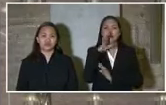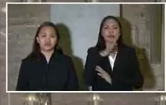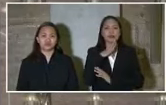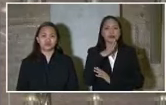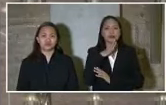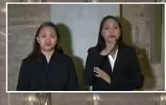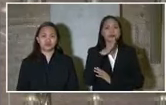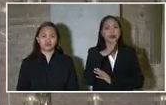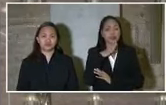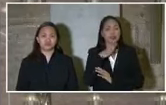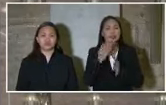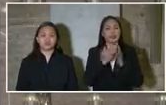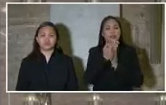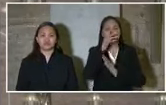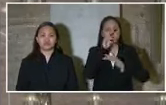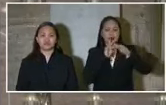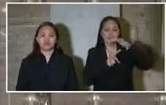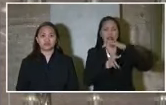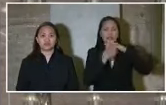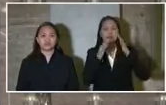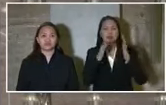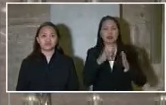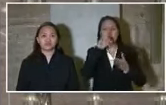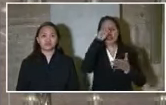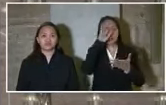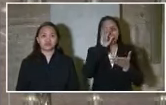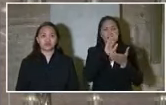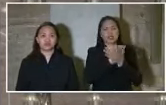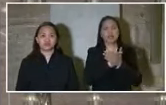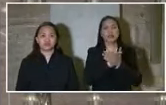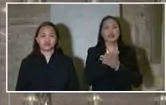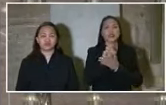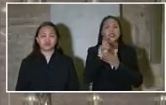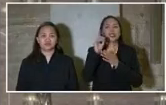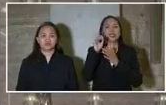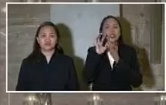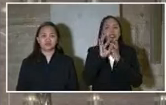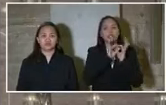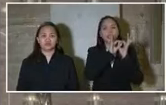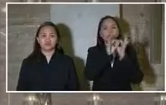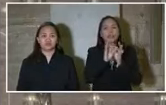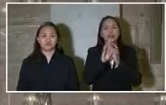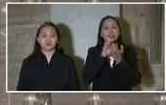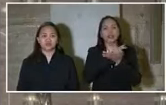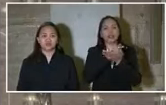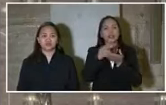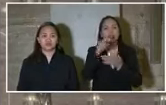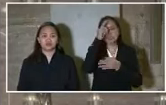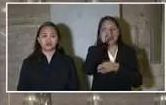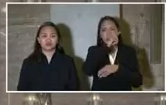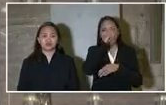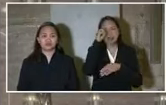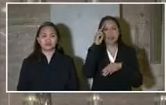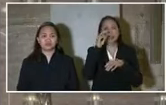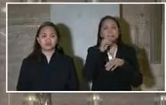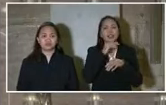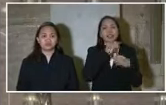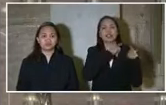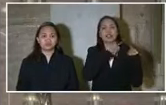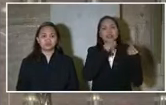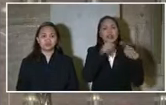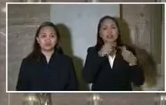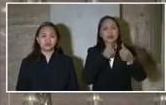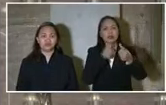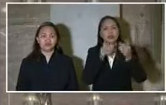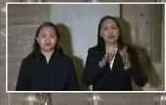the prophets. I believe in one holy, Catholic, and Apostolic Church. I